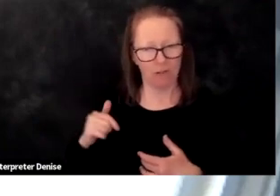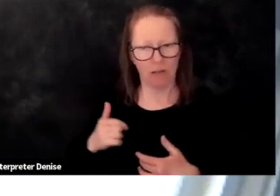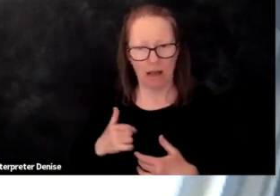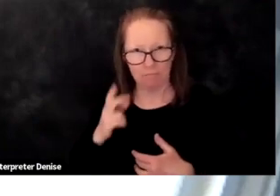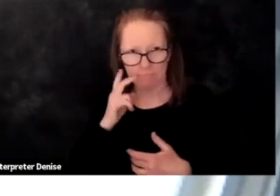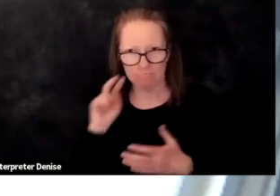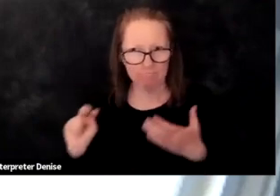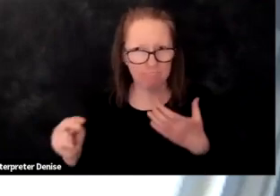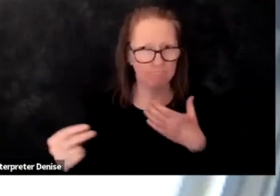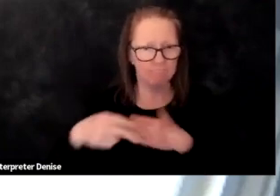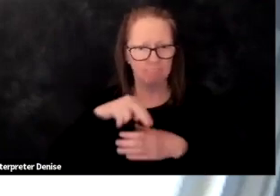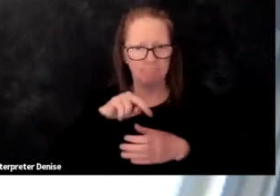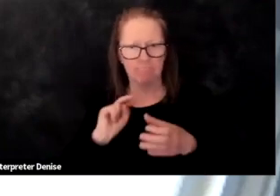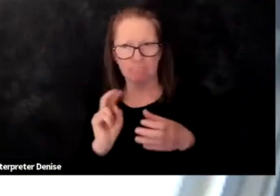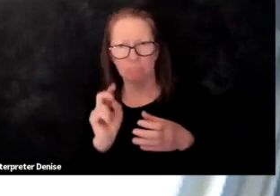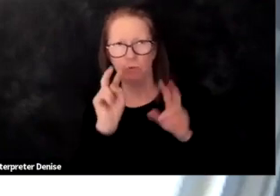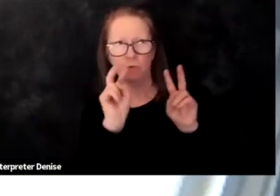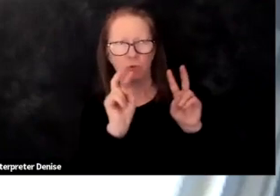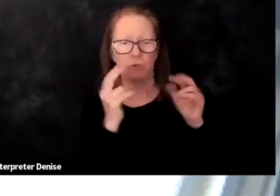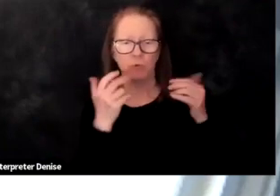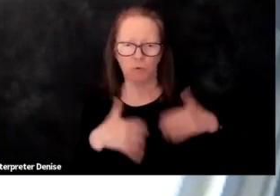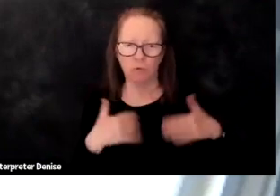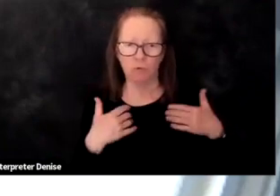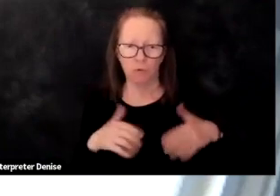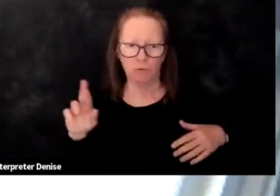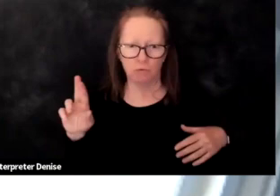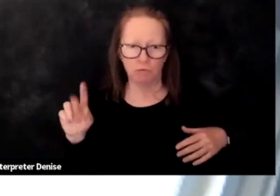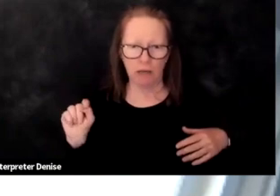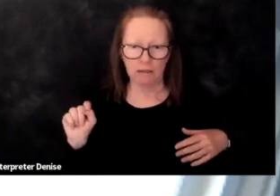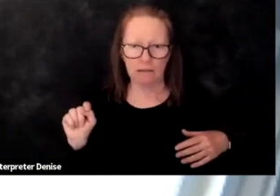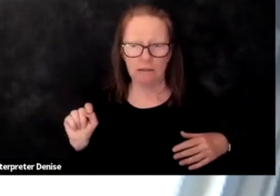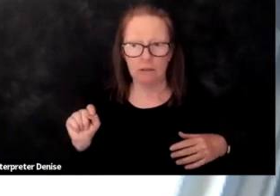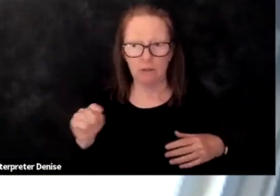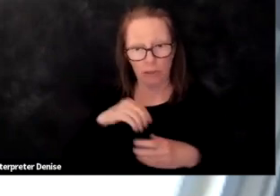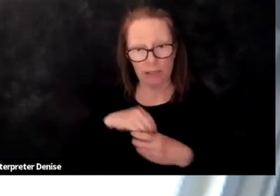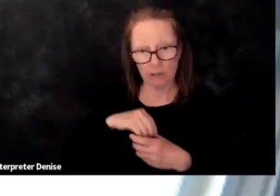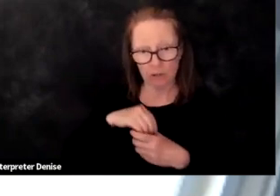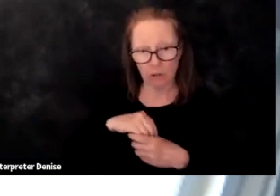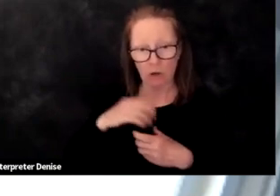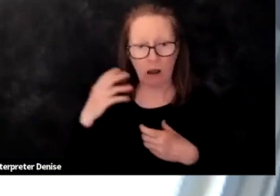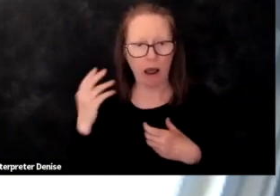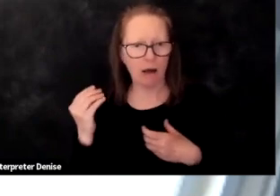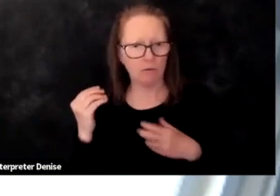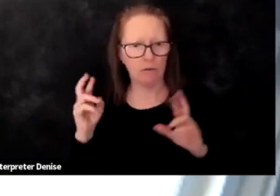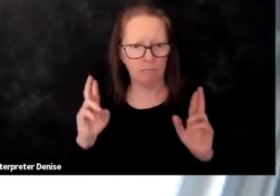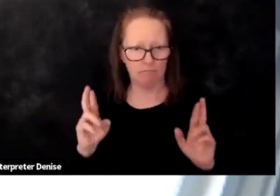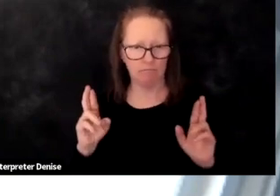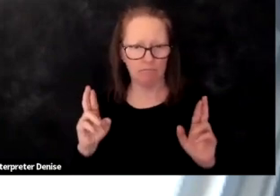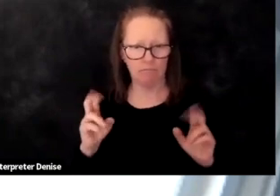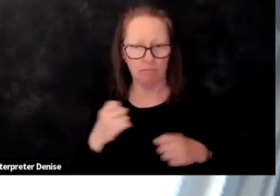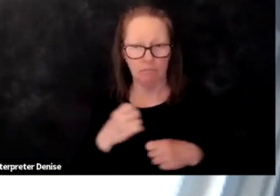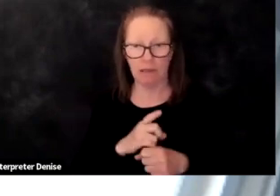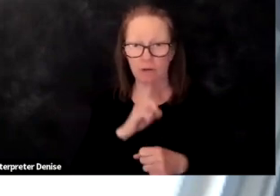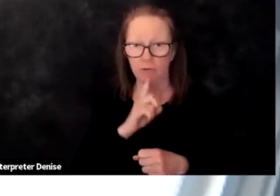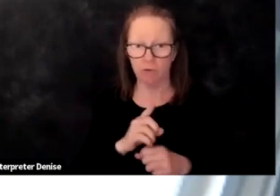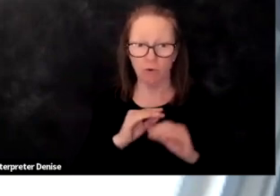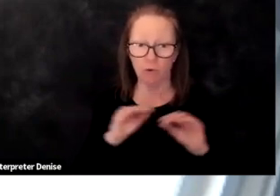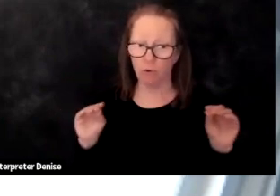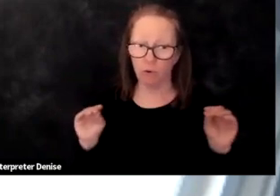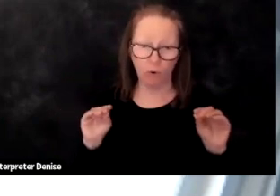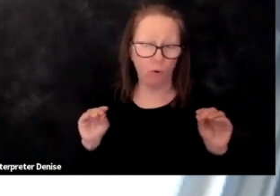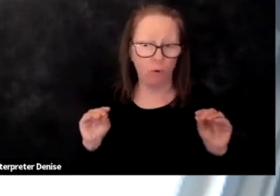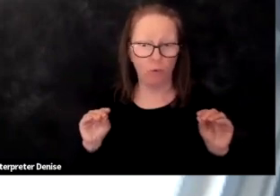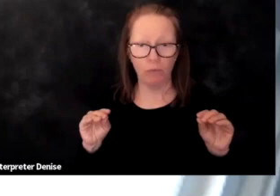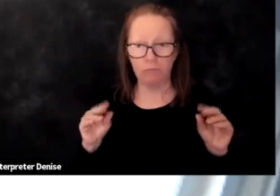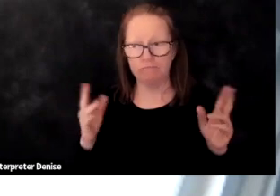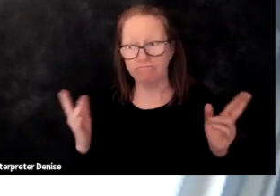perimeter of the building. And so you do internal. I'm just hopeful that you guys get outside and make sure you don't have any unnecessary failure. And that